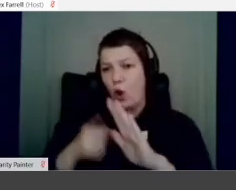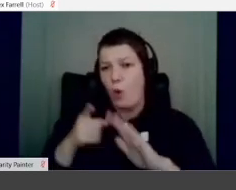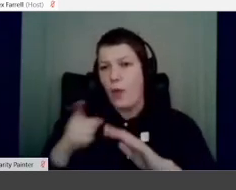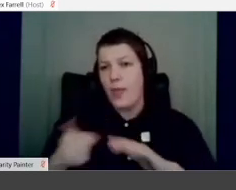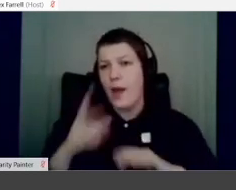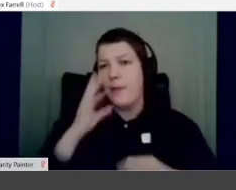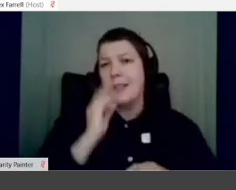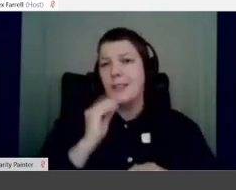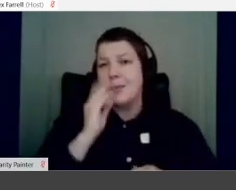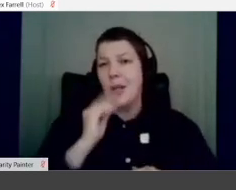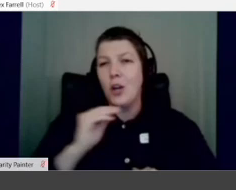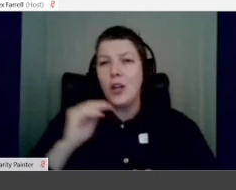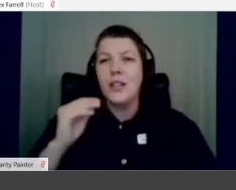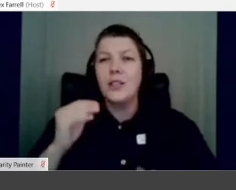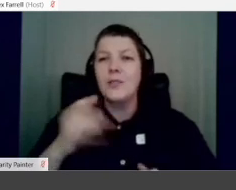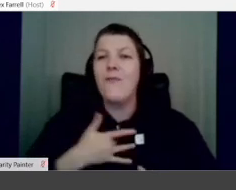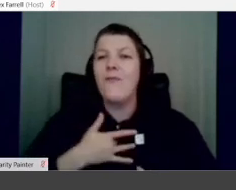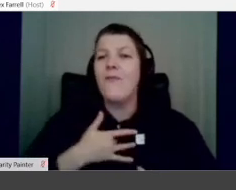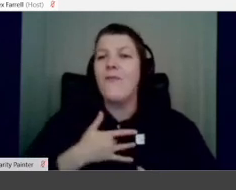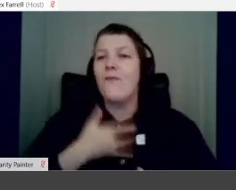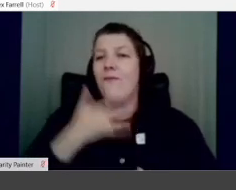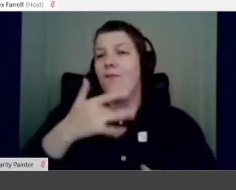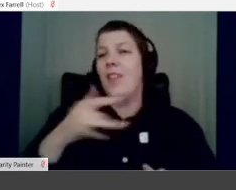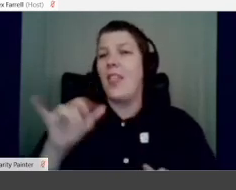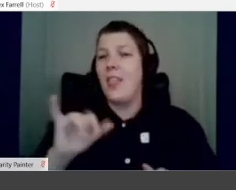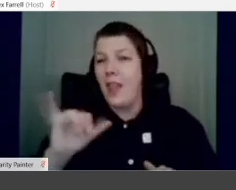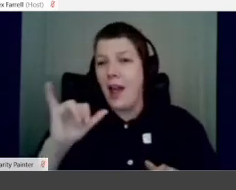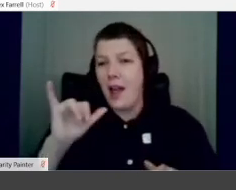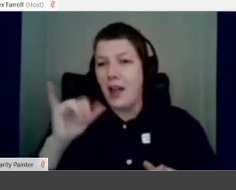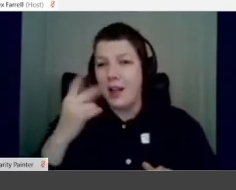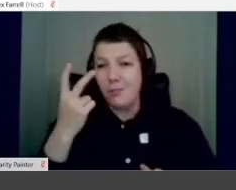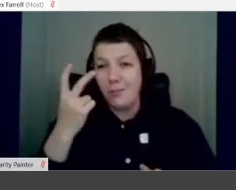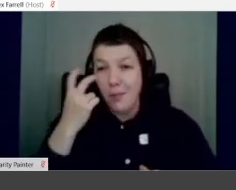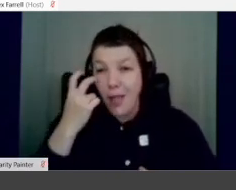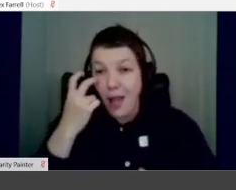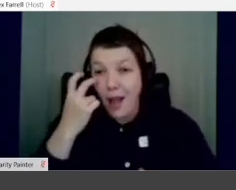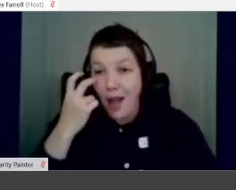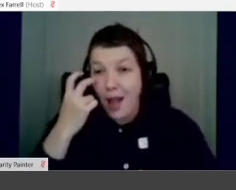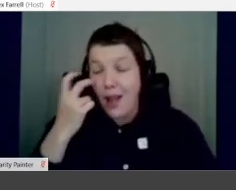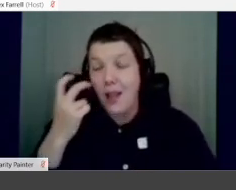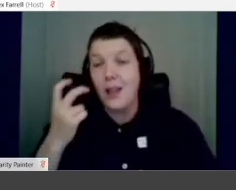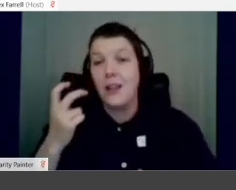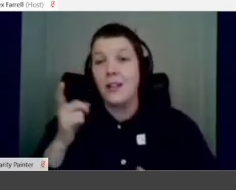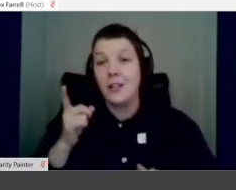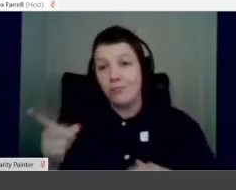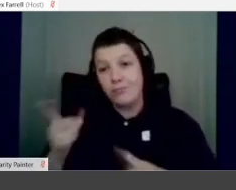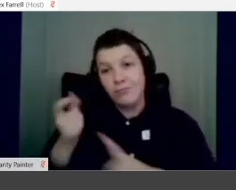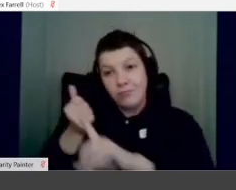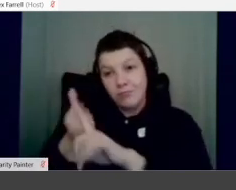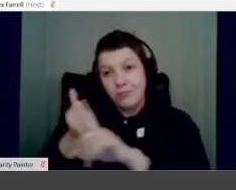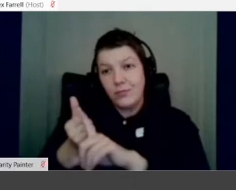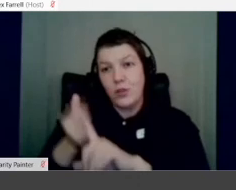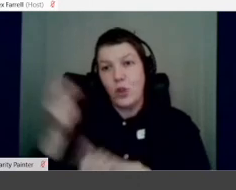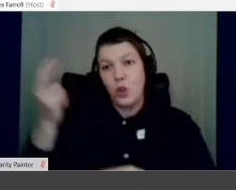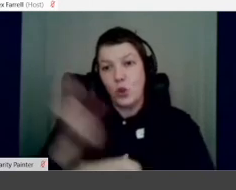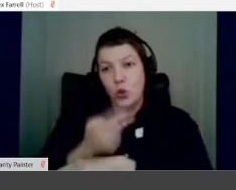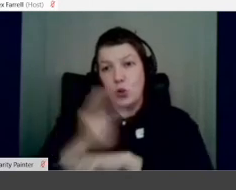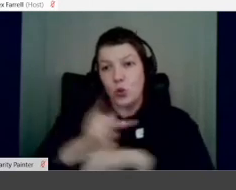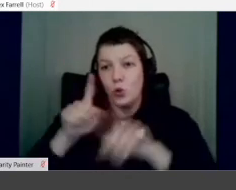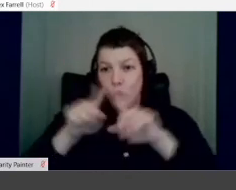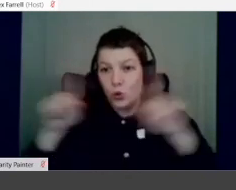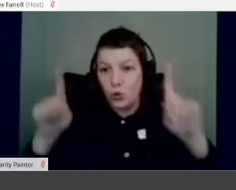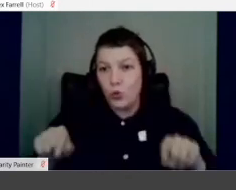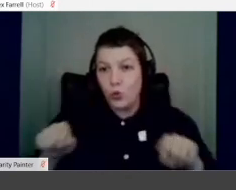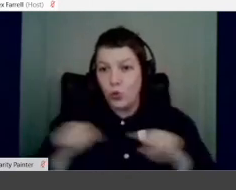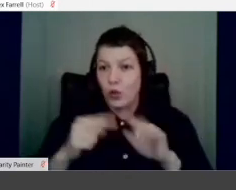and have to listen to a screen reader, right? And be like, so the way you mark this up, your code for